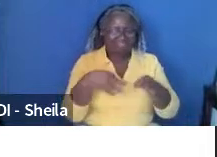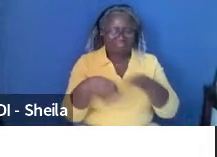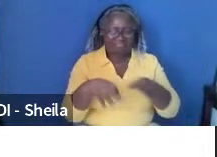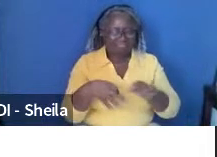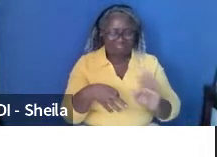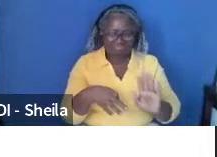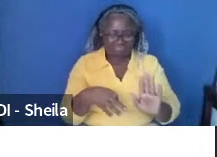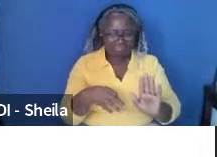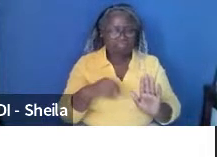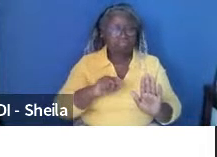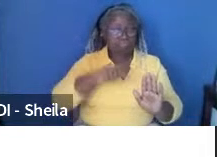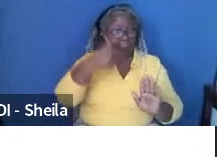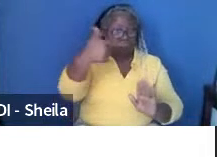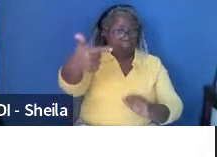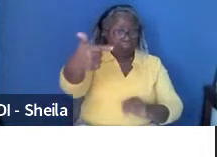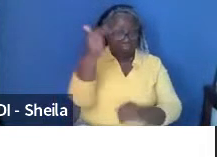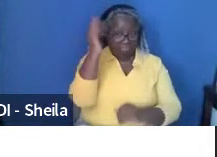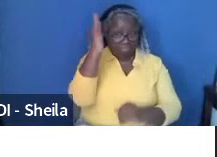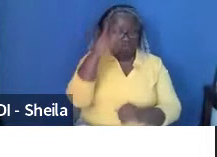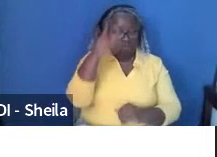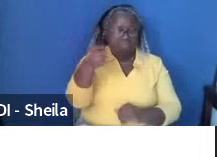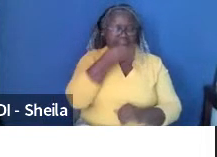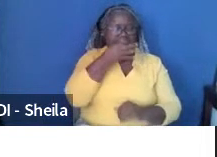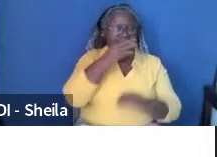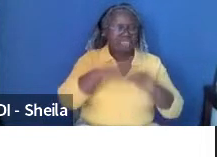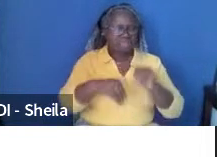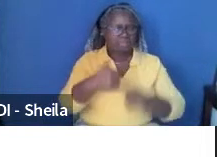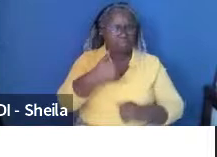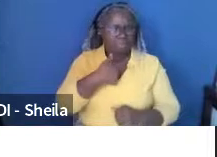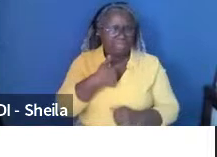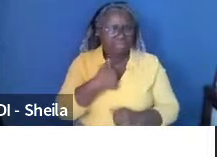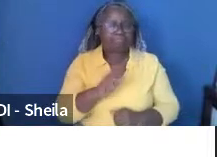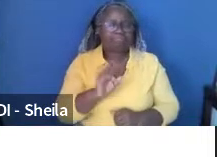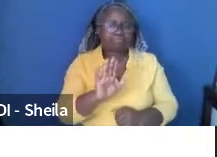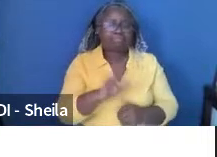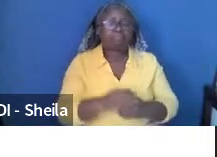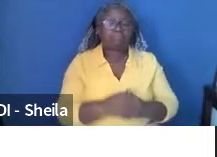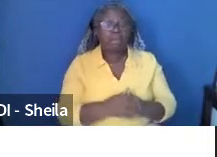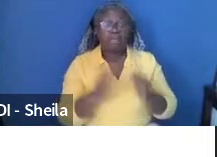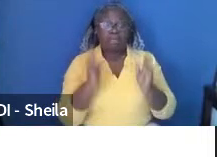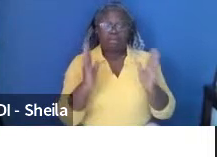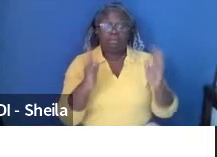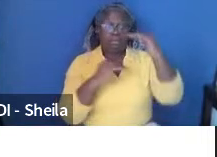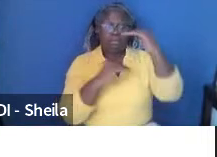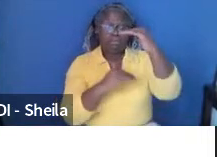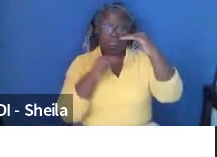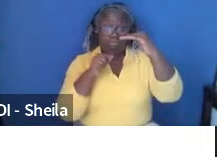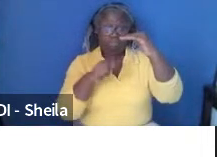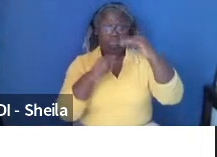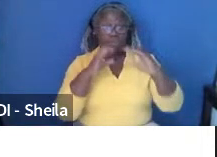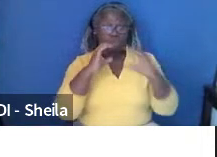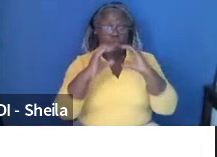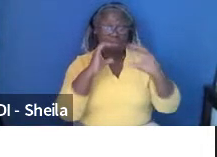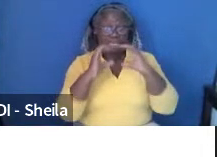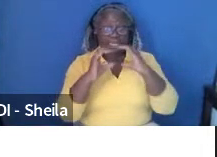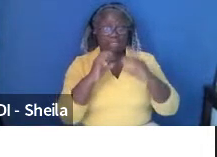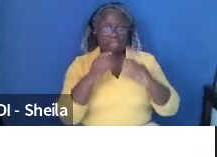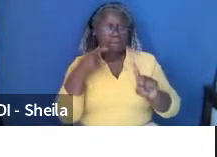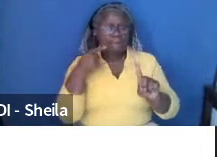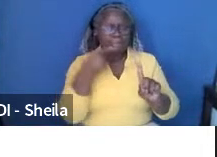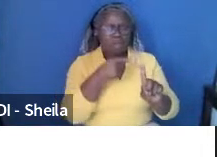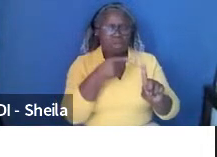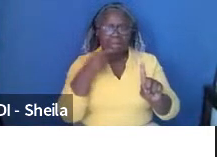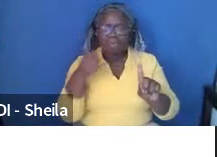But just for the sake of showing it, we have point cards. So communication with the patient can take on many